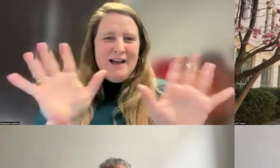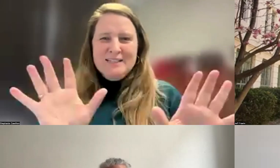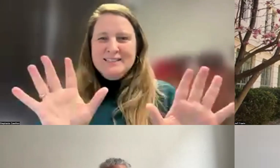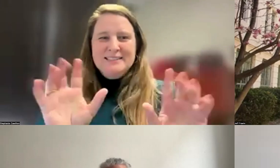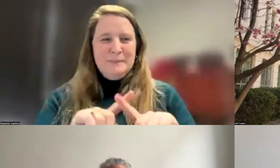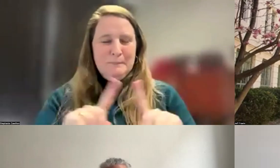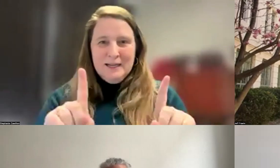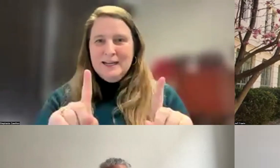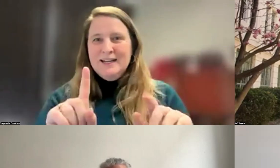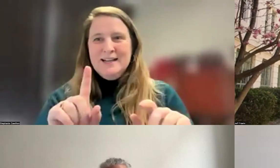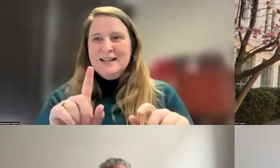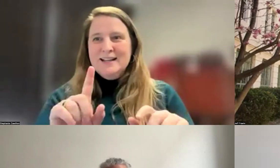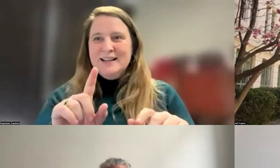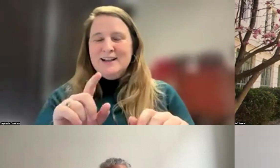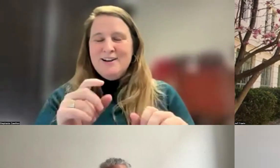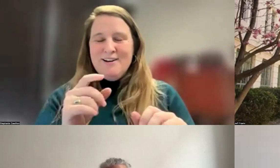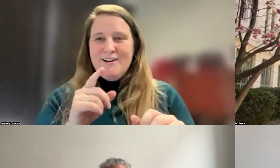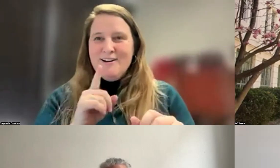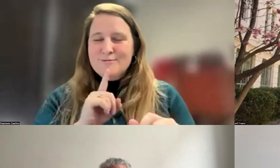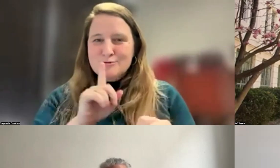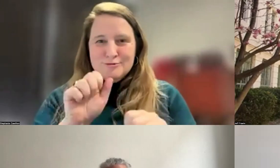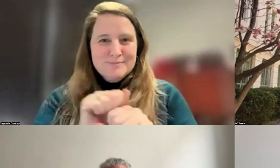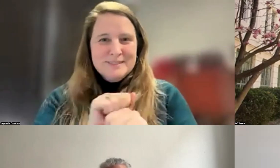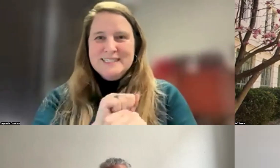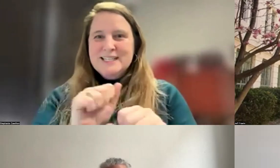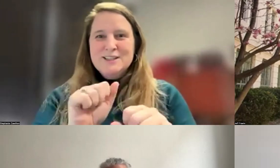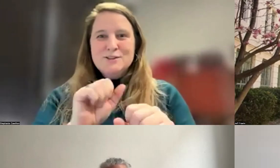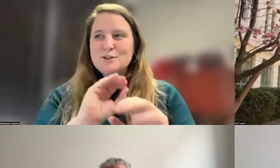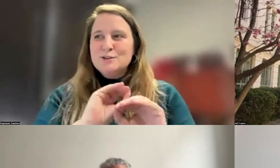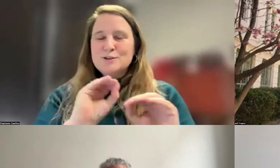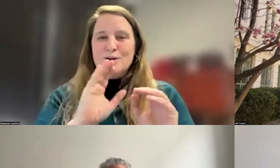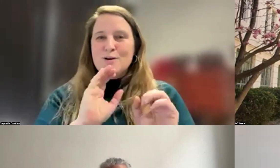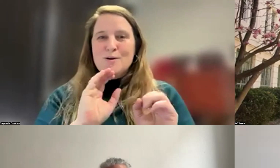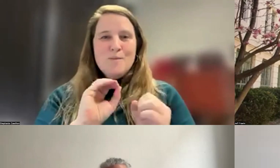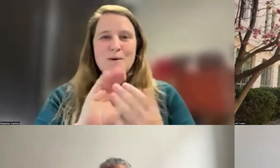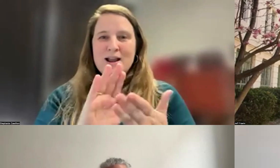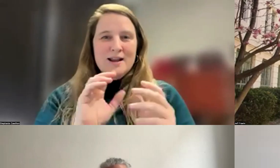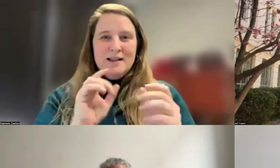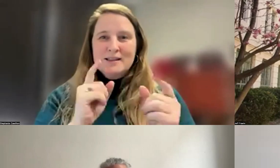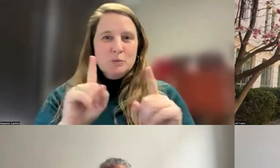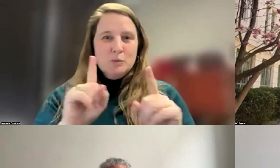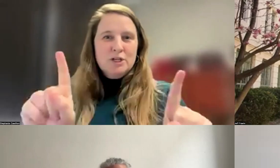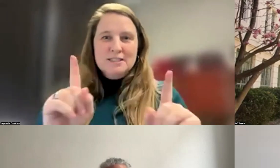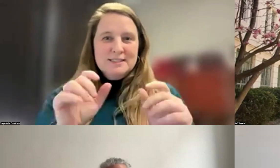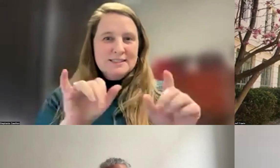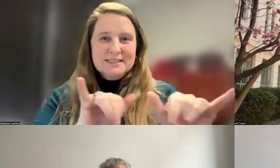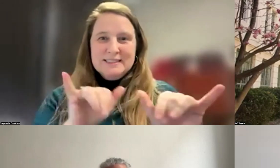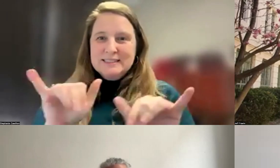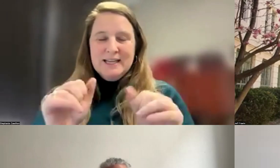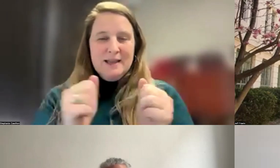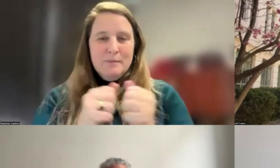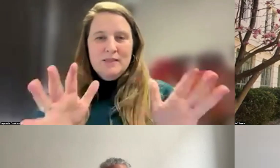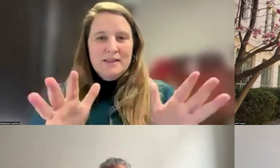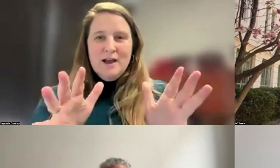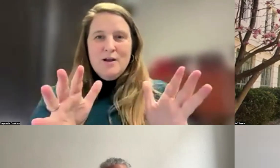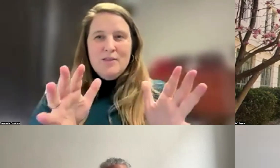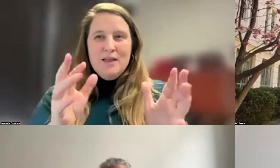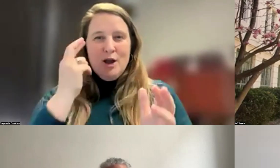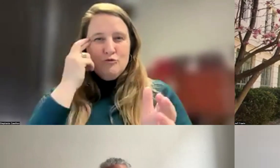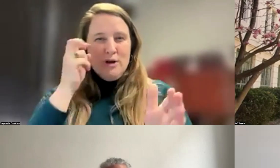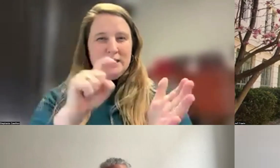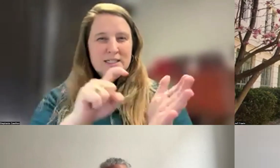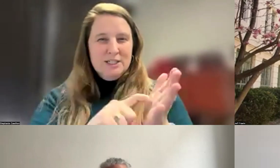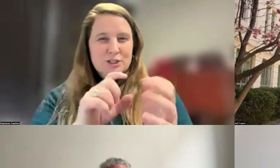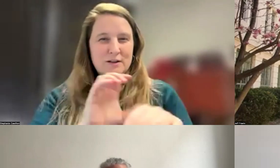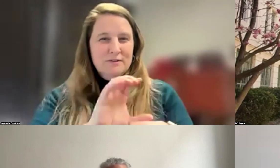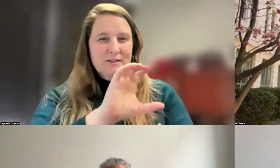to remember at the end of the day, it's all about the people. And I know it seems obvious, but honestly, there is no way this works